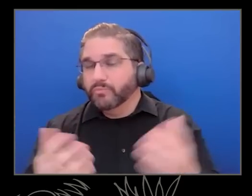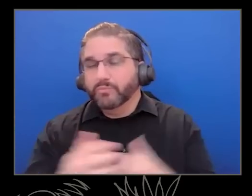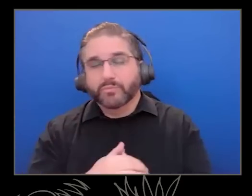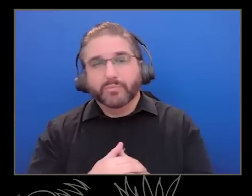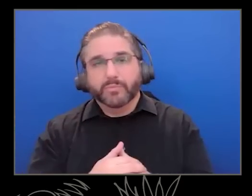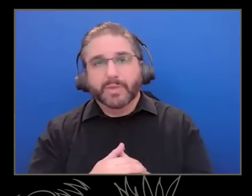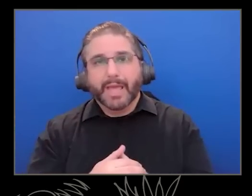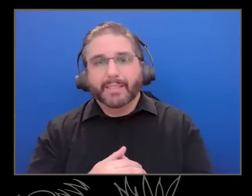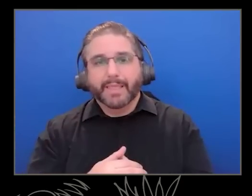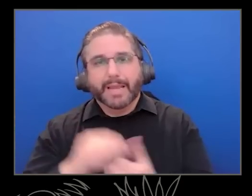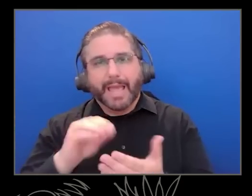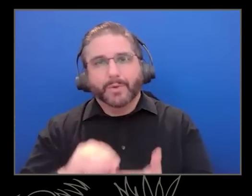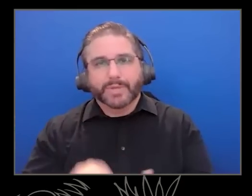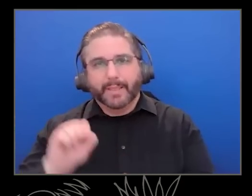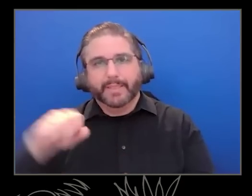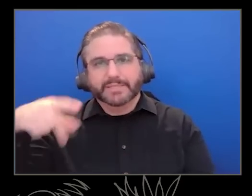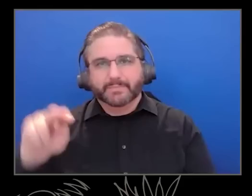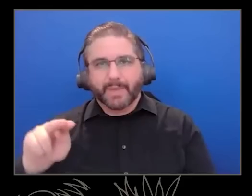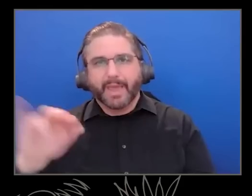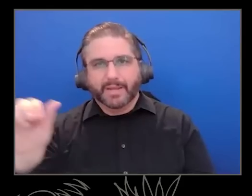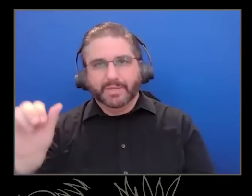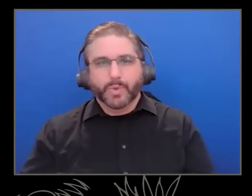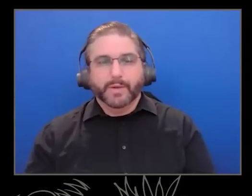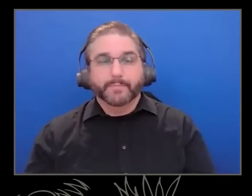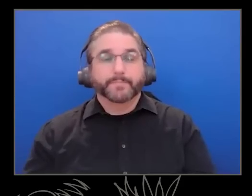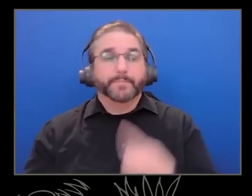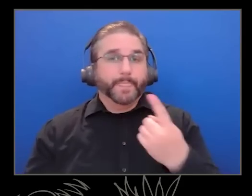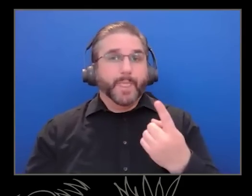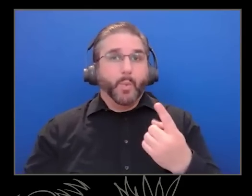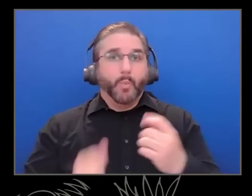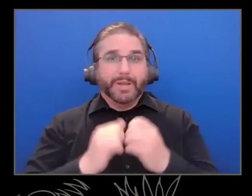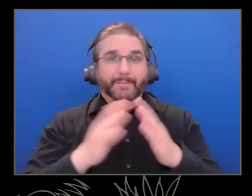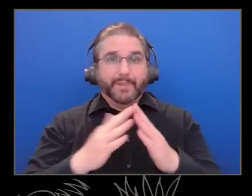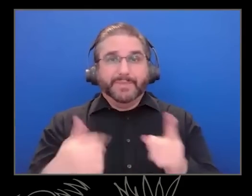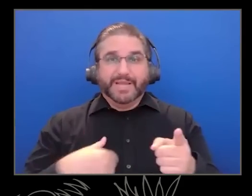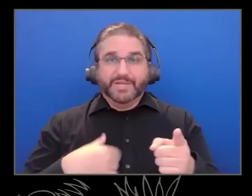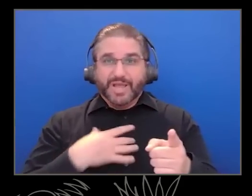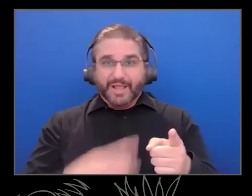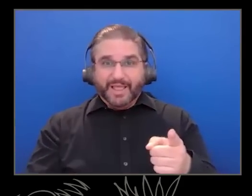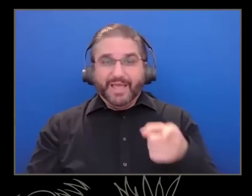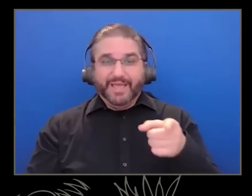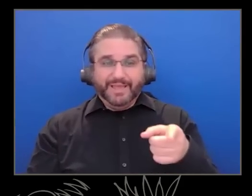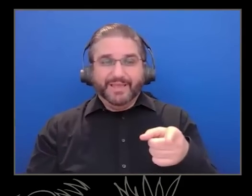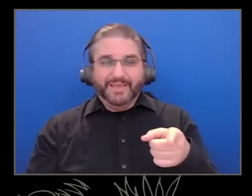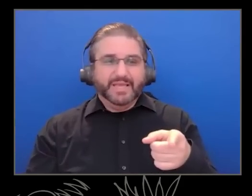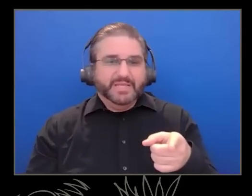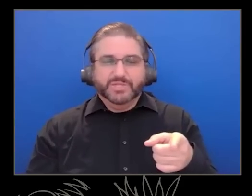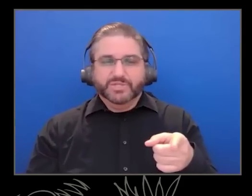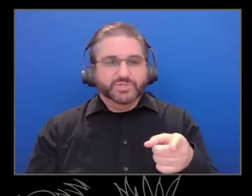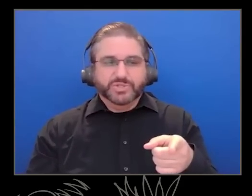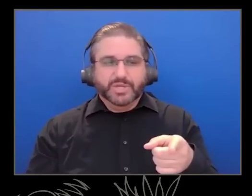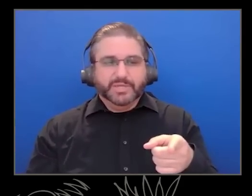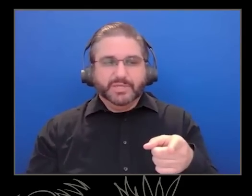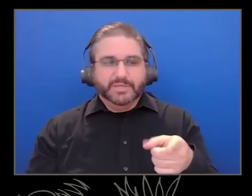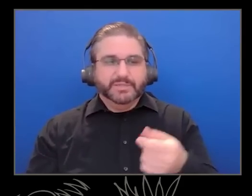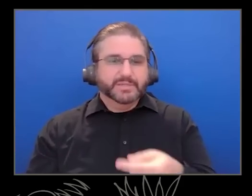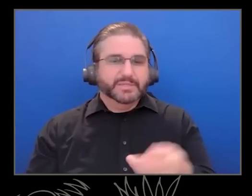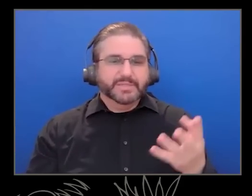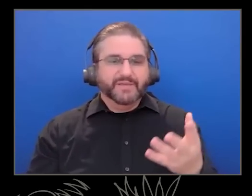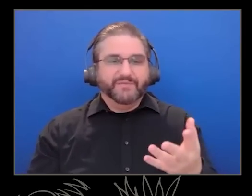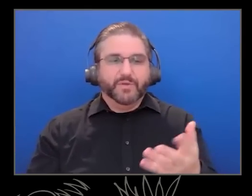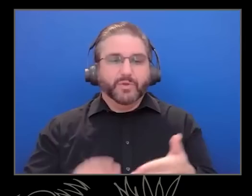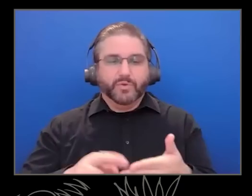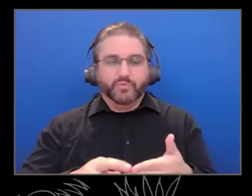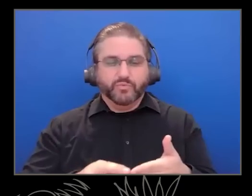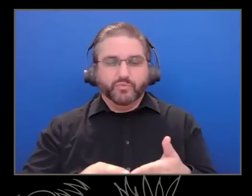the span as well. So one implementation I really, really like, it's basically a port of Rust result type to TypeScript, is